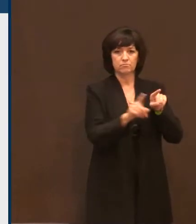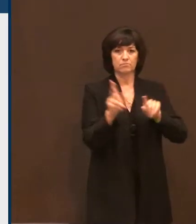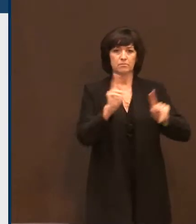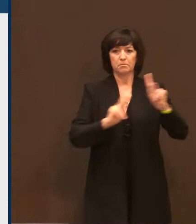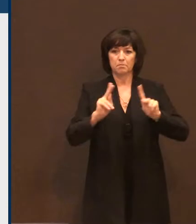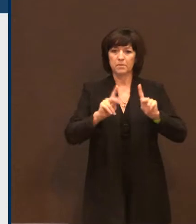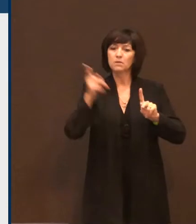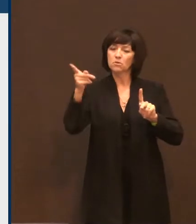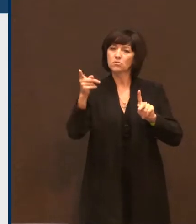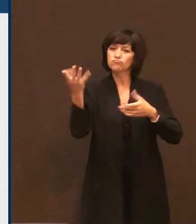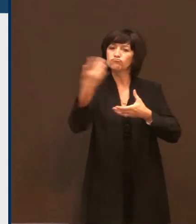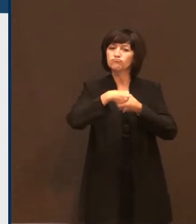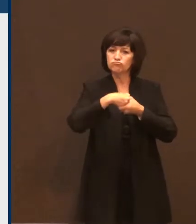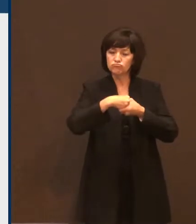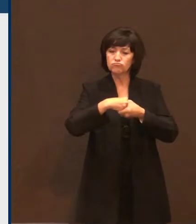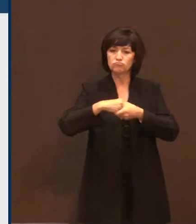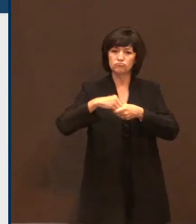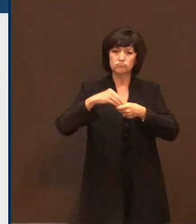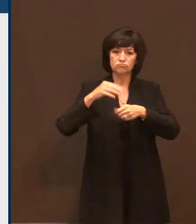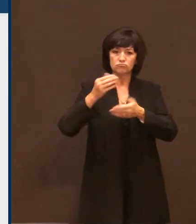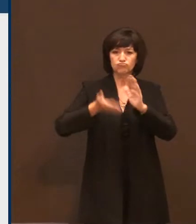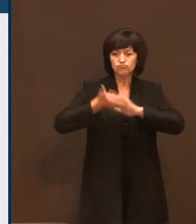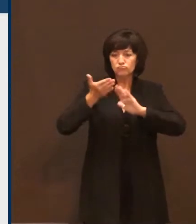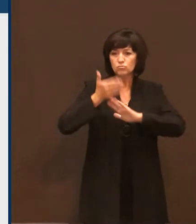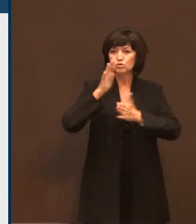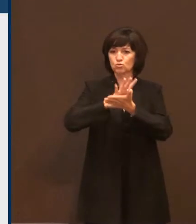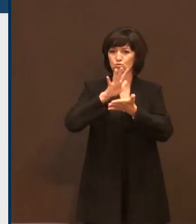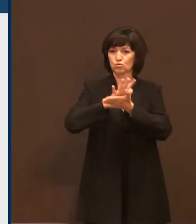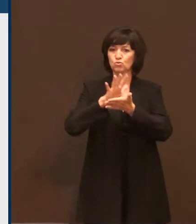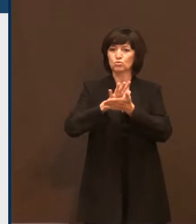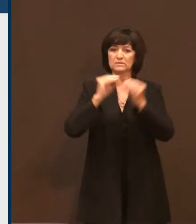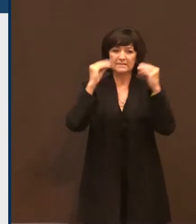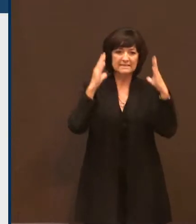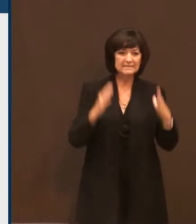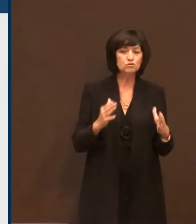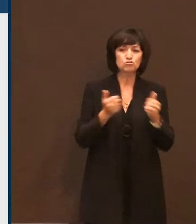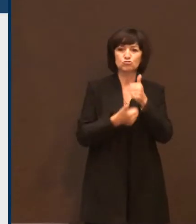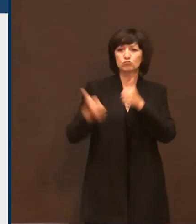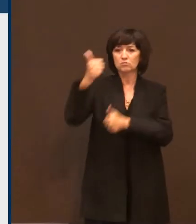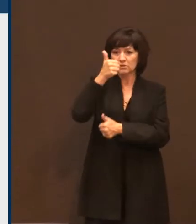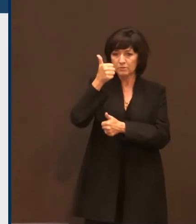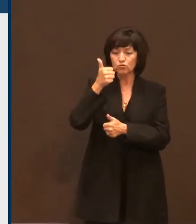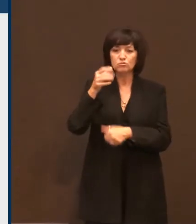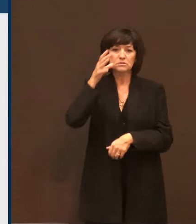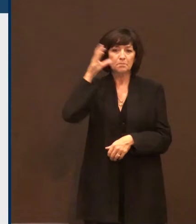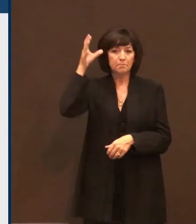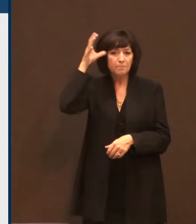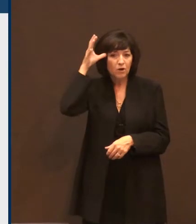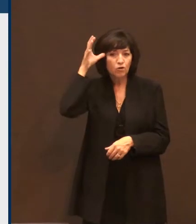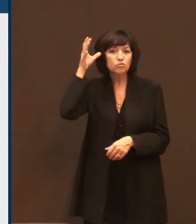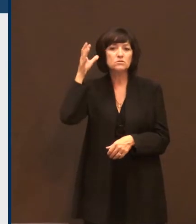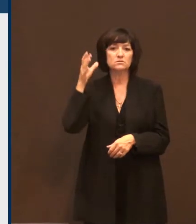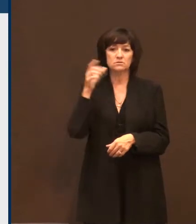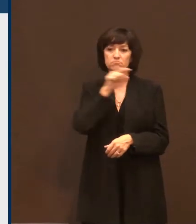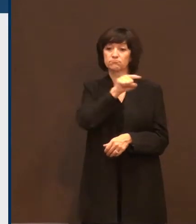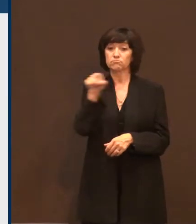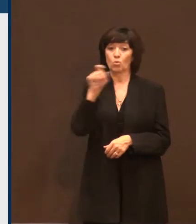and involvement in schools, from teachers to administrators to parents,